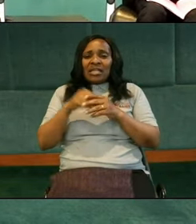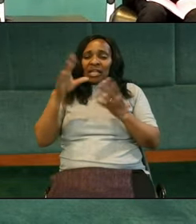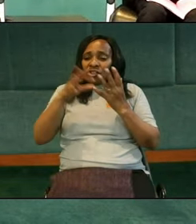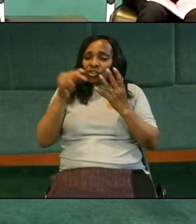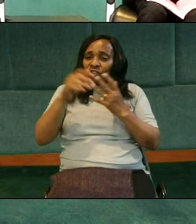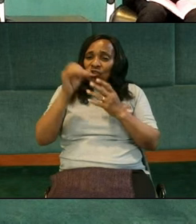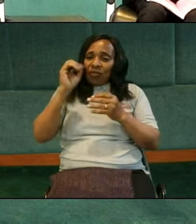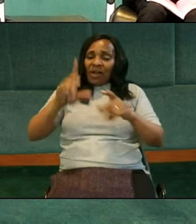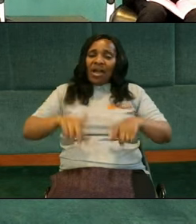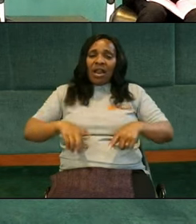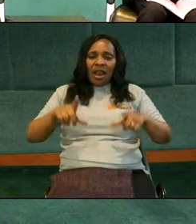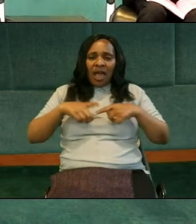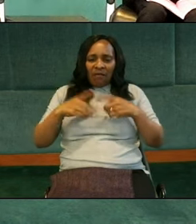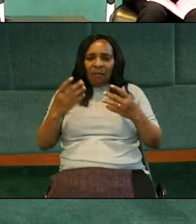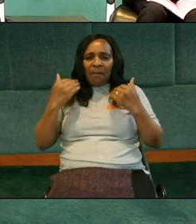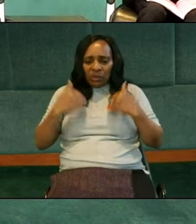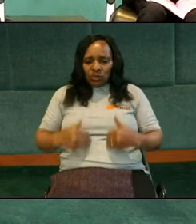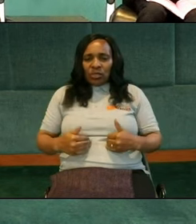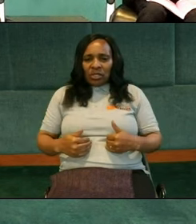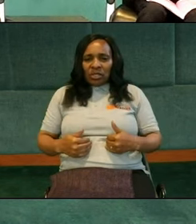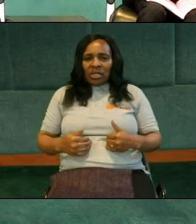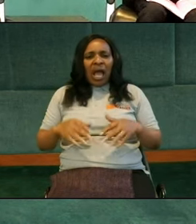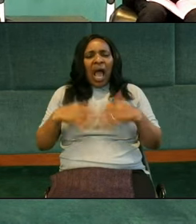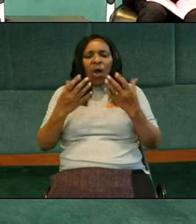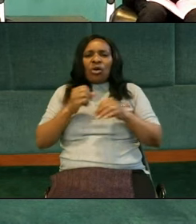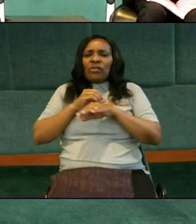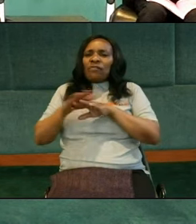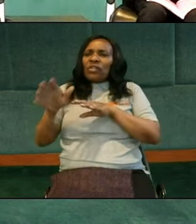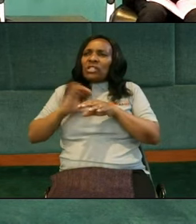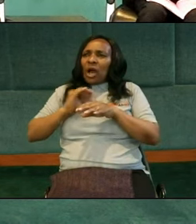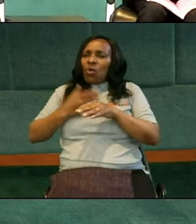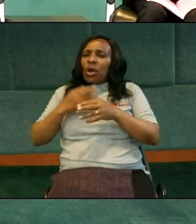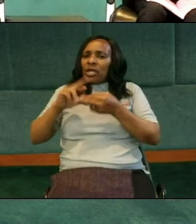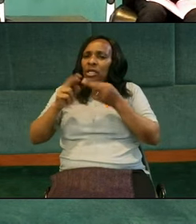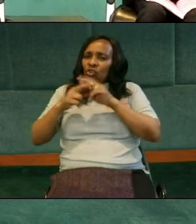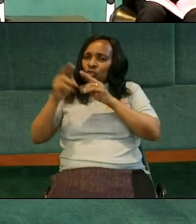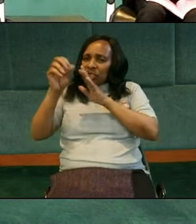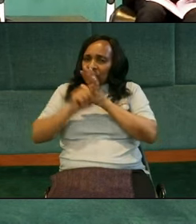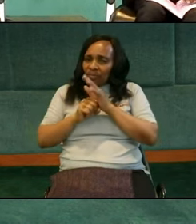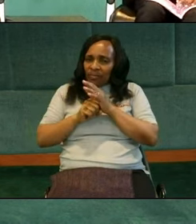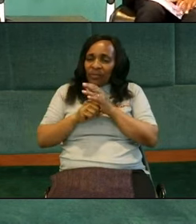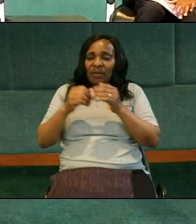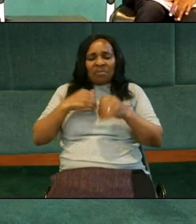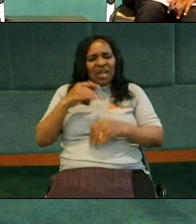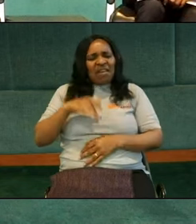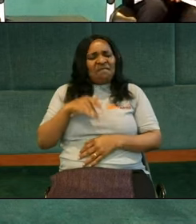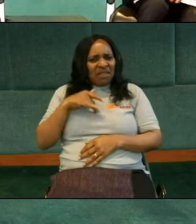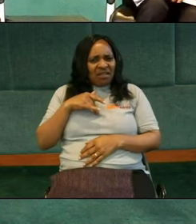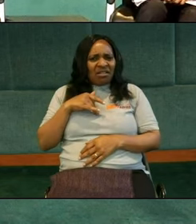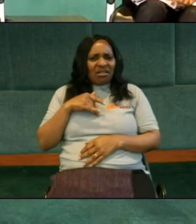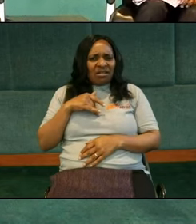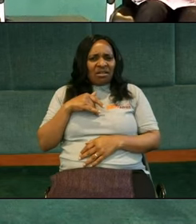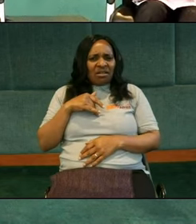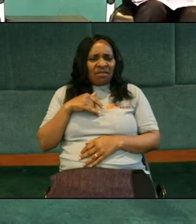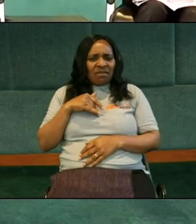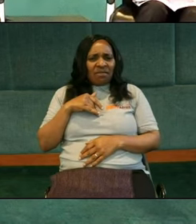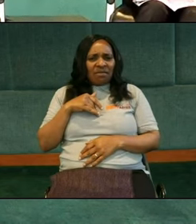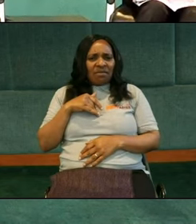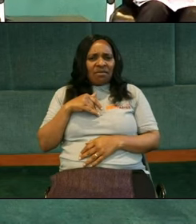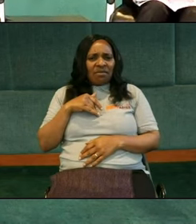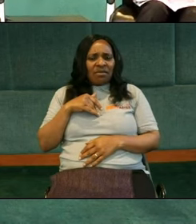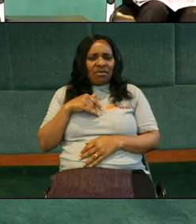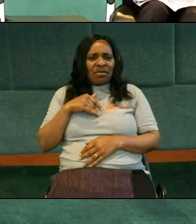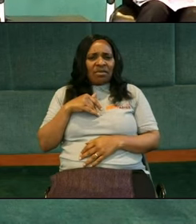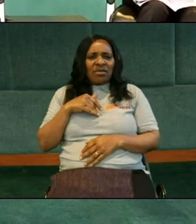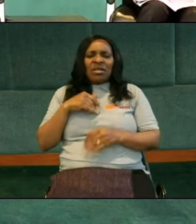of a life partner? How can that influence our relationship with God? Fine. I feel that